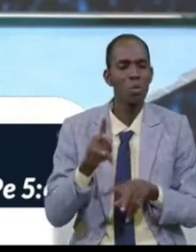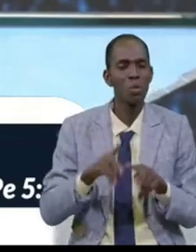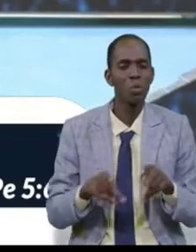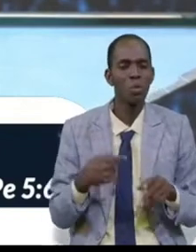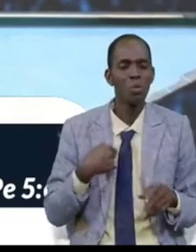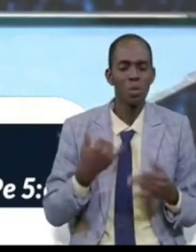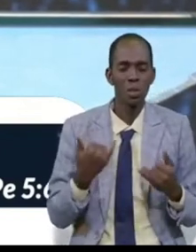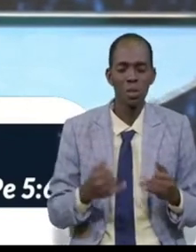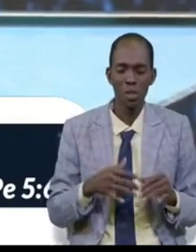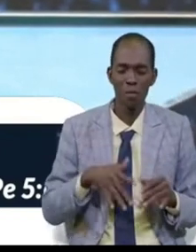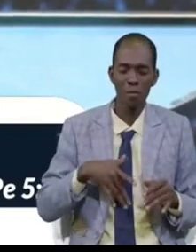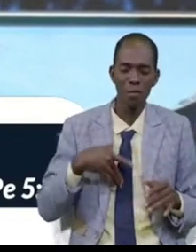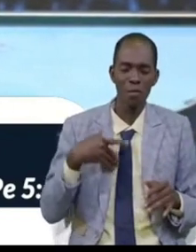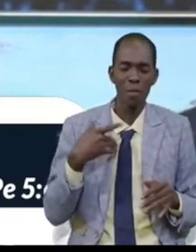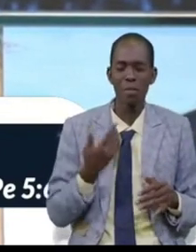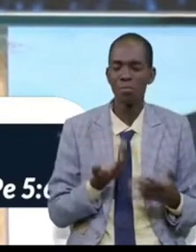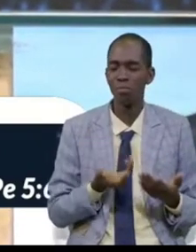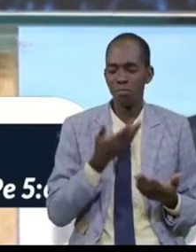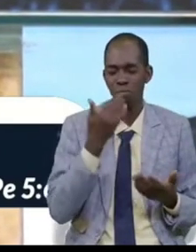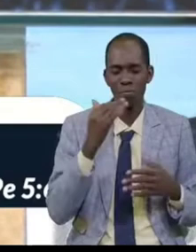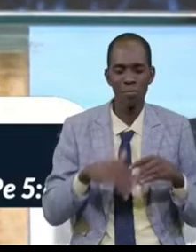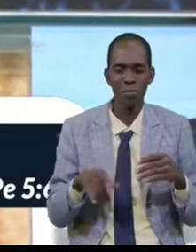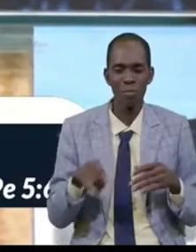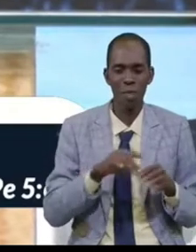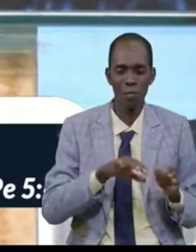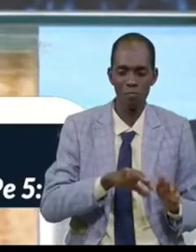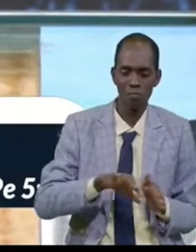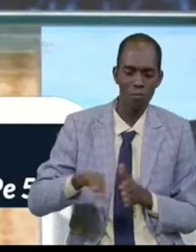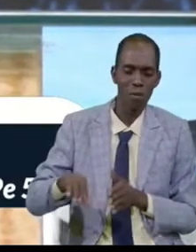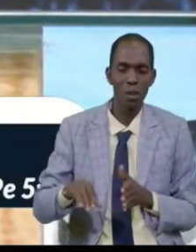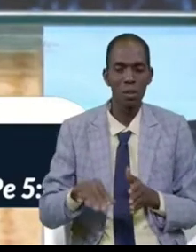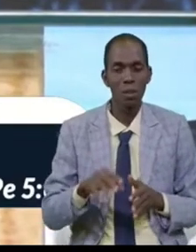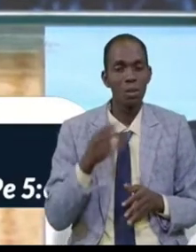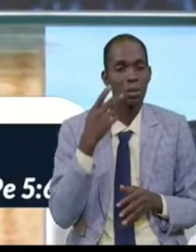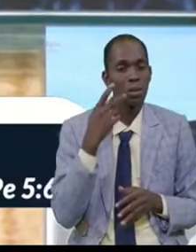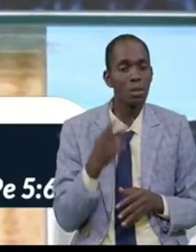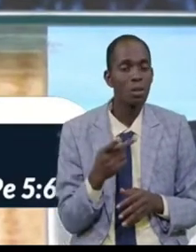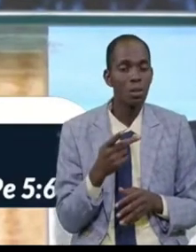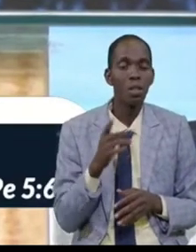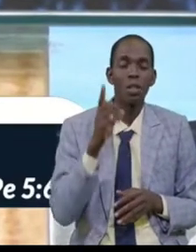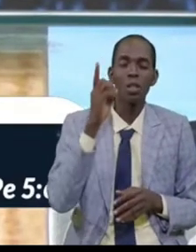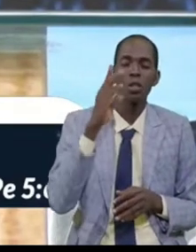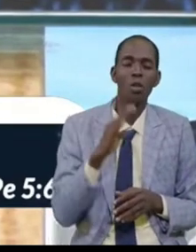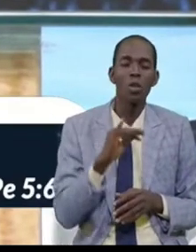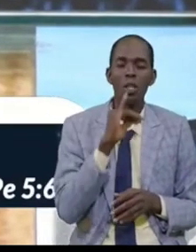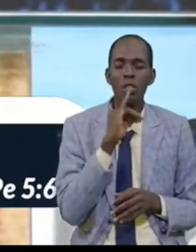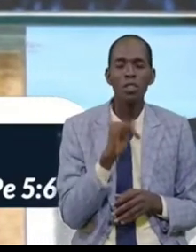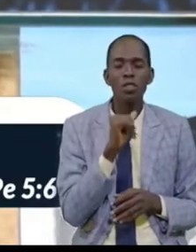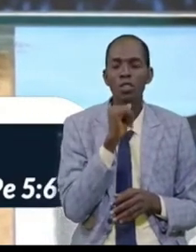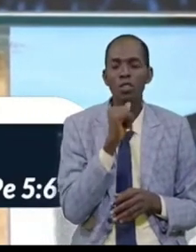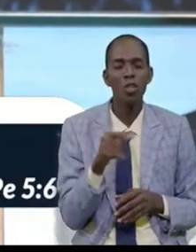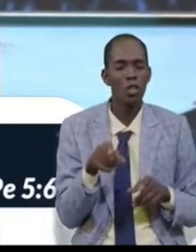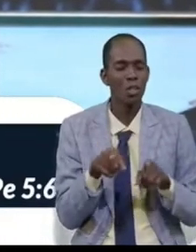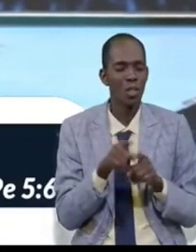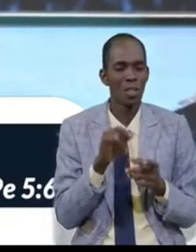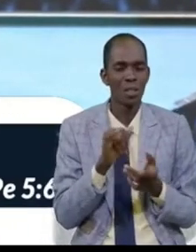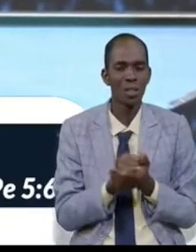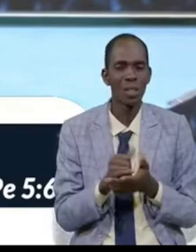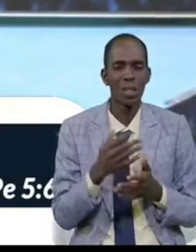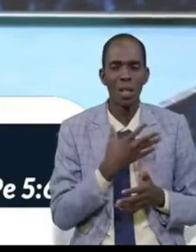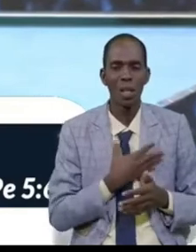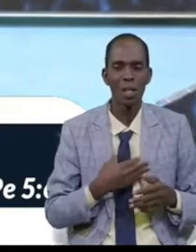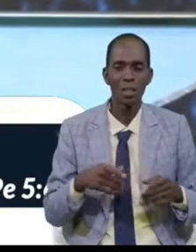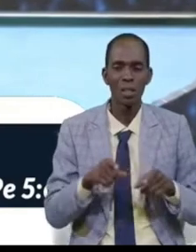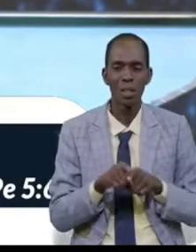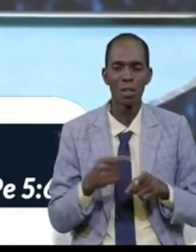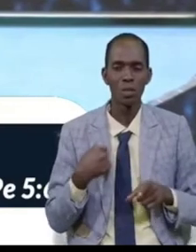them aside because of their lack. God is not like that. And as we follow God and as